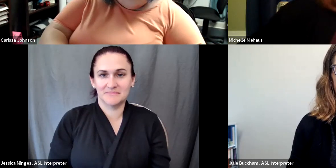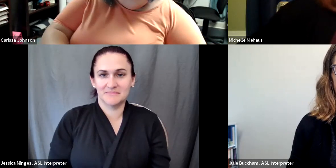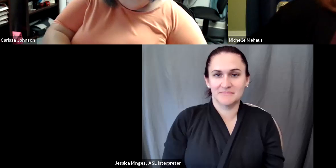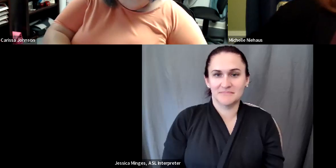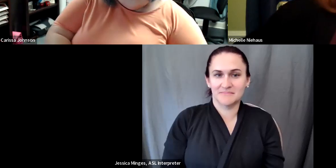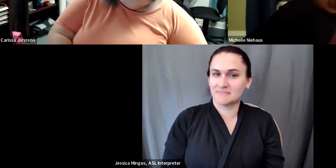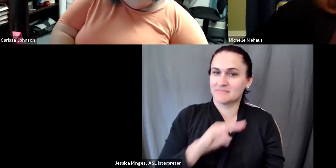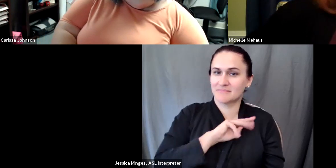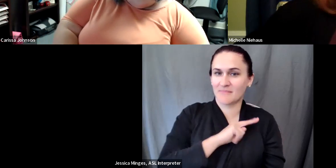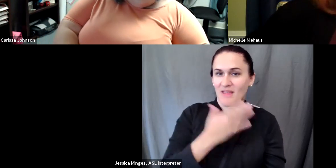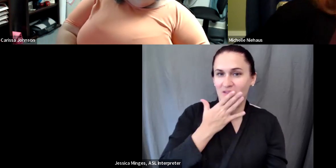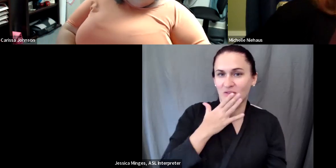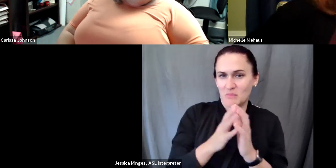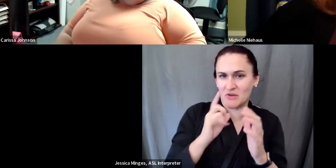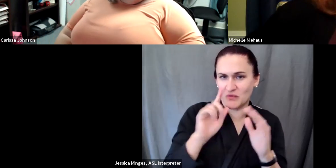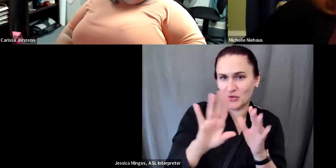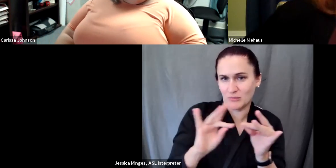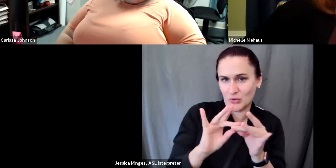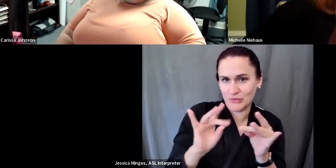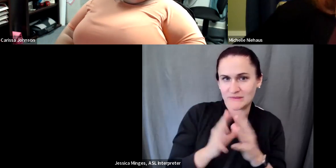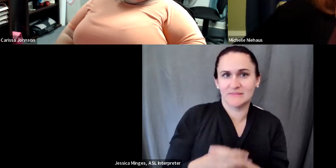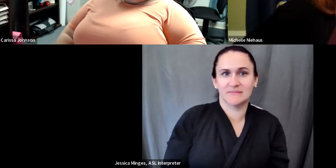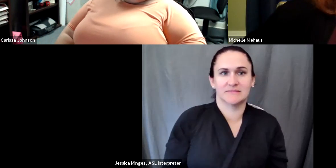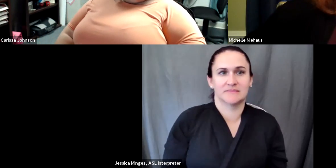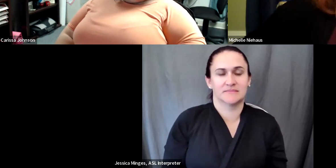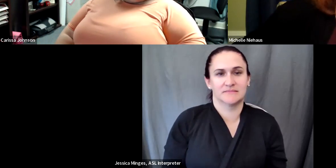Thank you so much for those words.